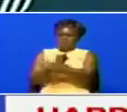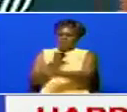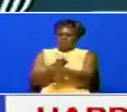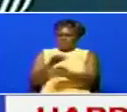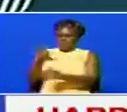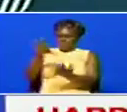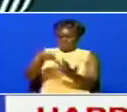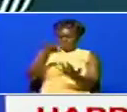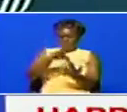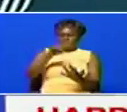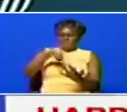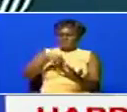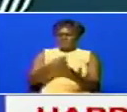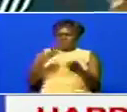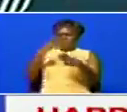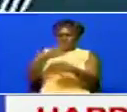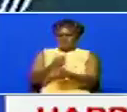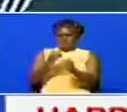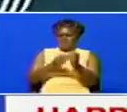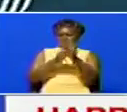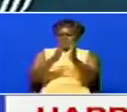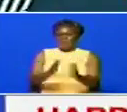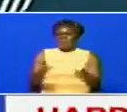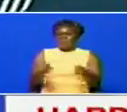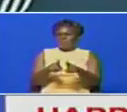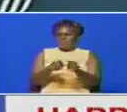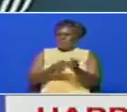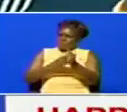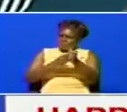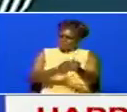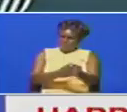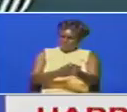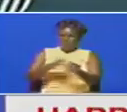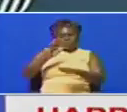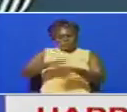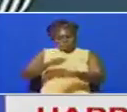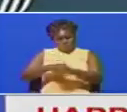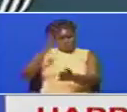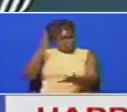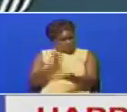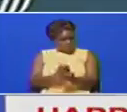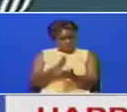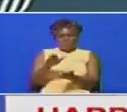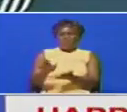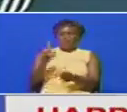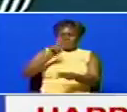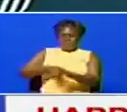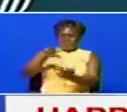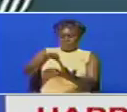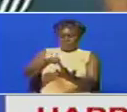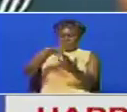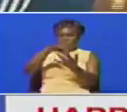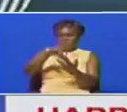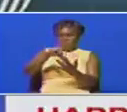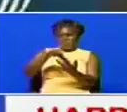choose for themselves and trust the leaders. And the leaders must live up to the truth put in them when they choose them,